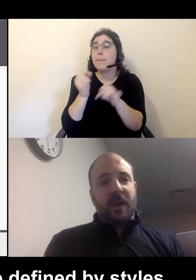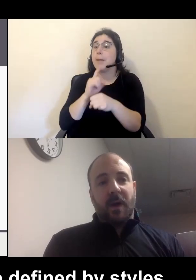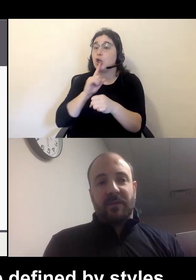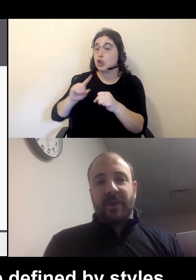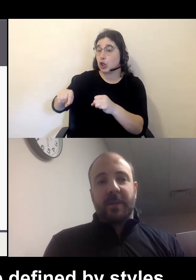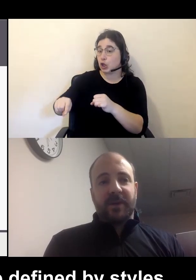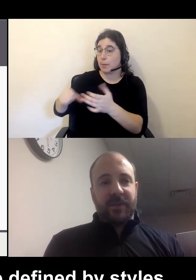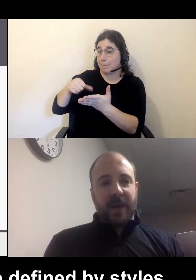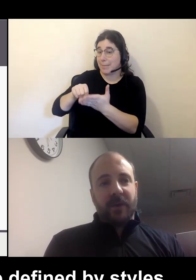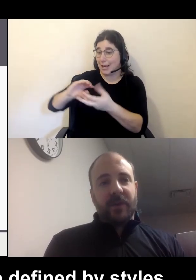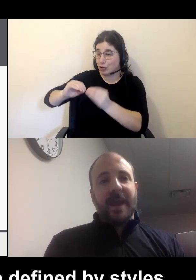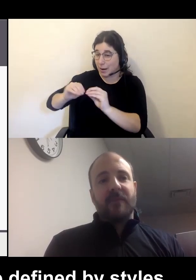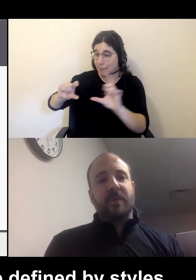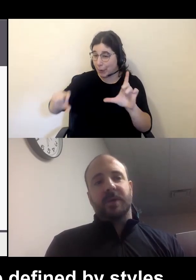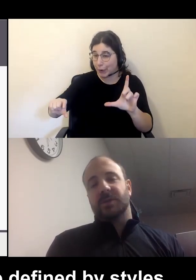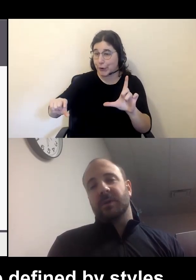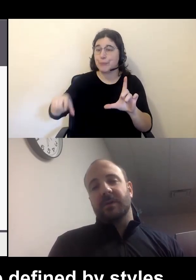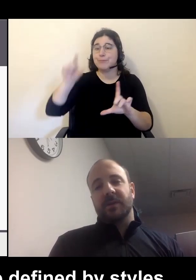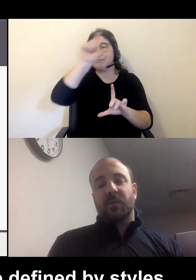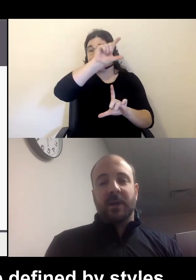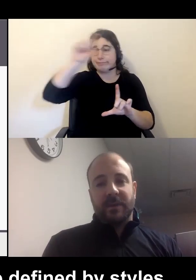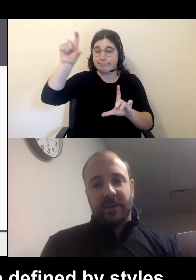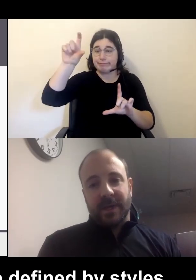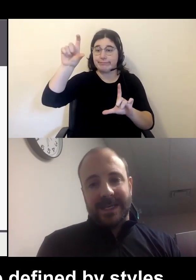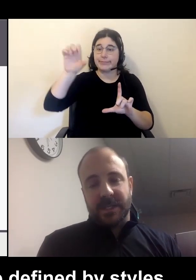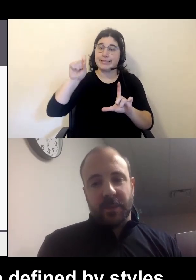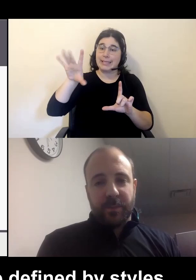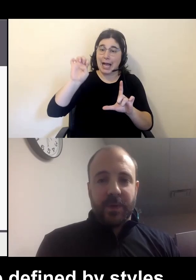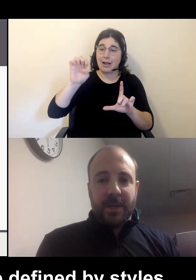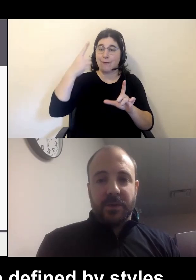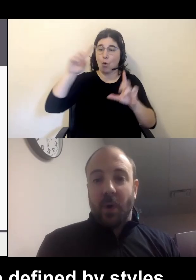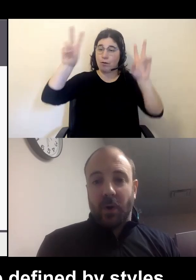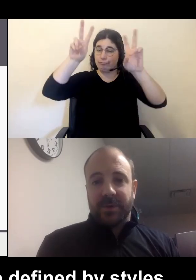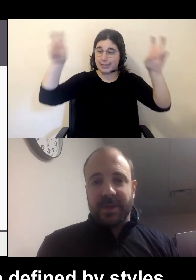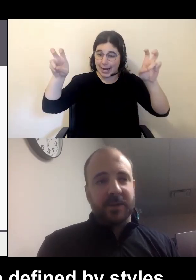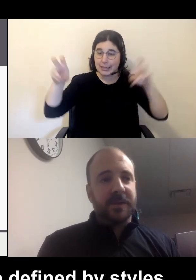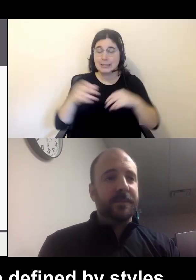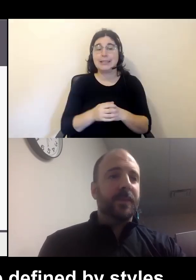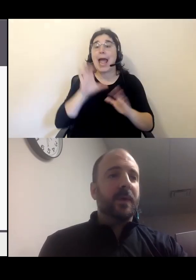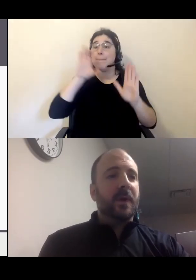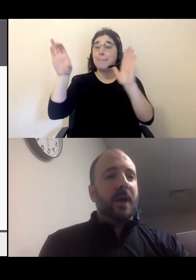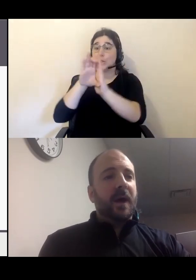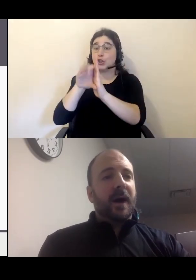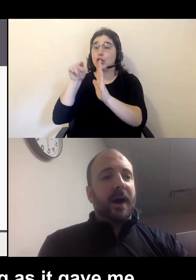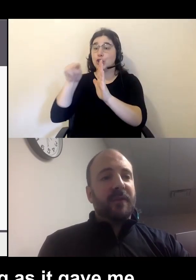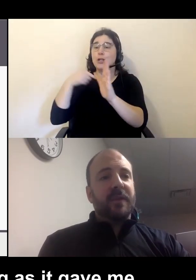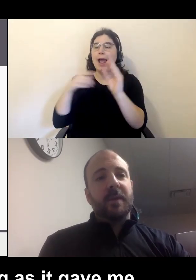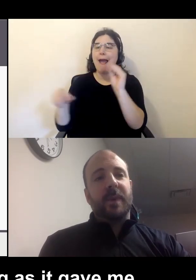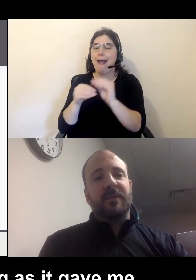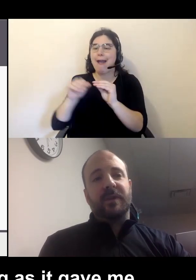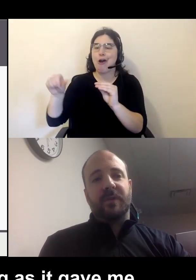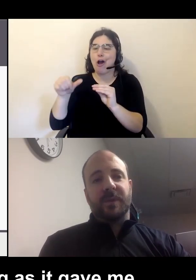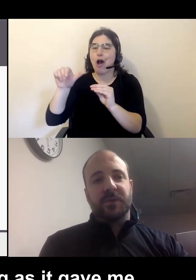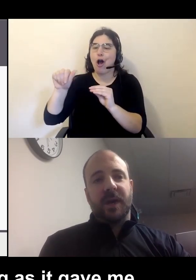Headings are defined by styles, and every picture that is relevant is put into alt text. I feel